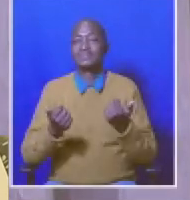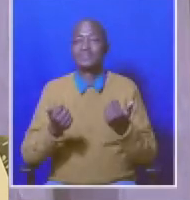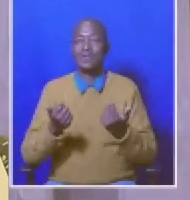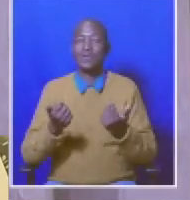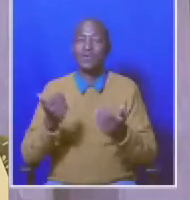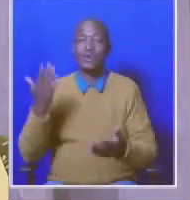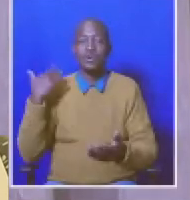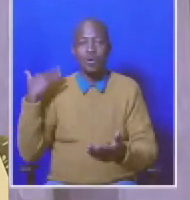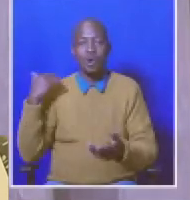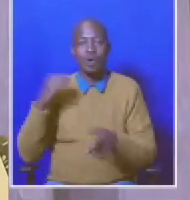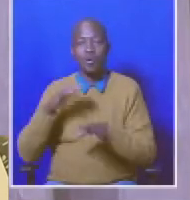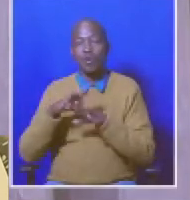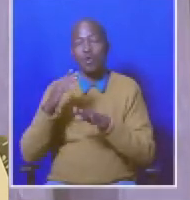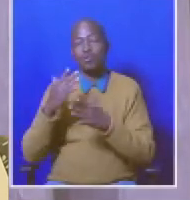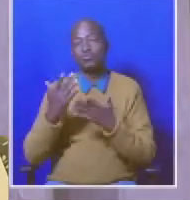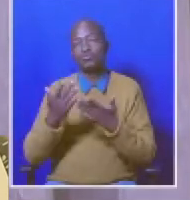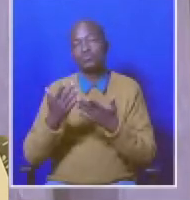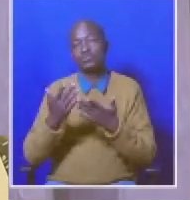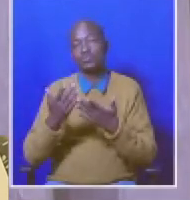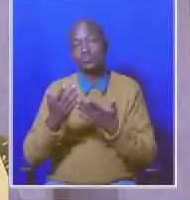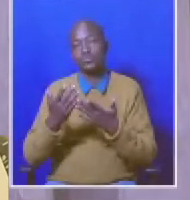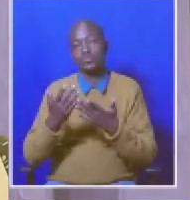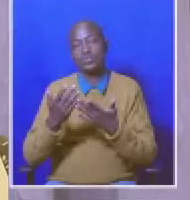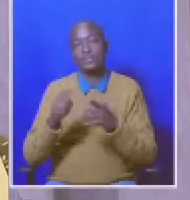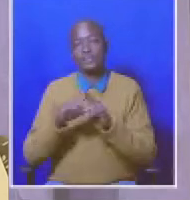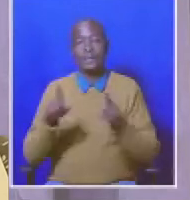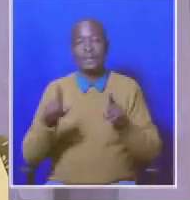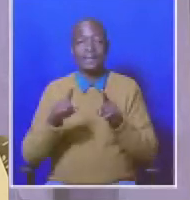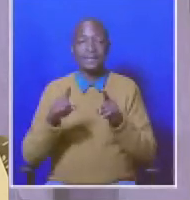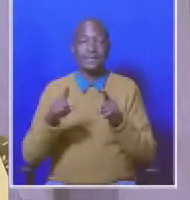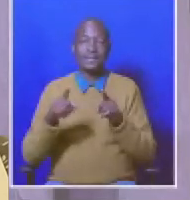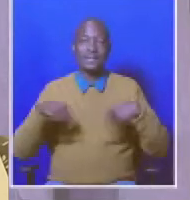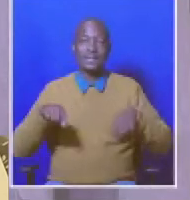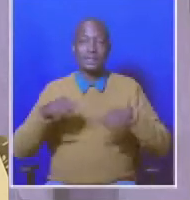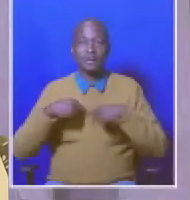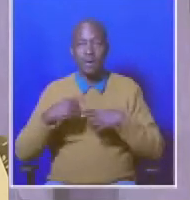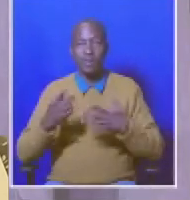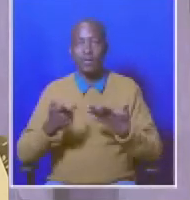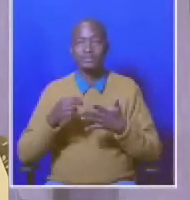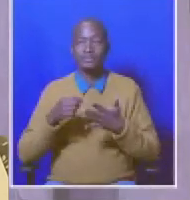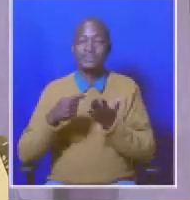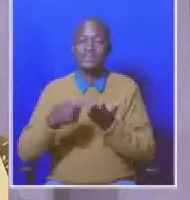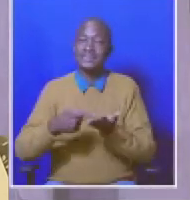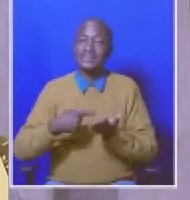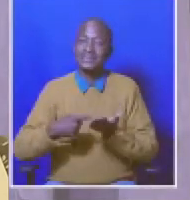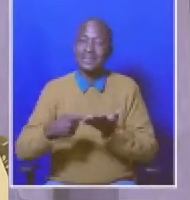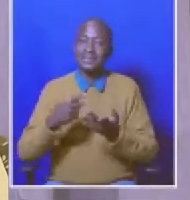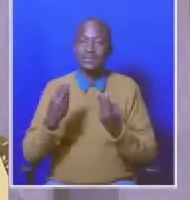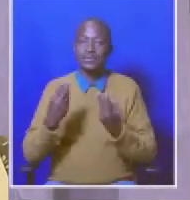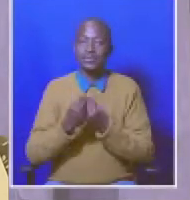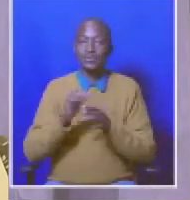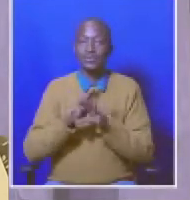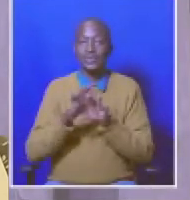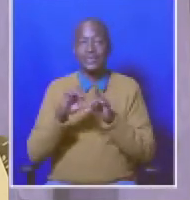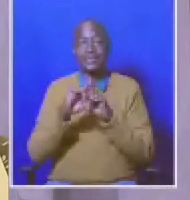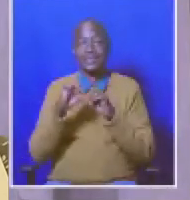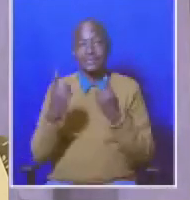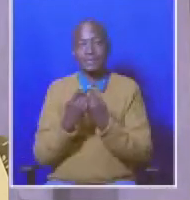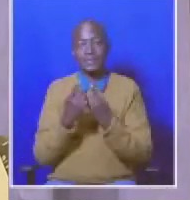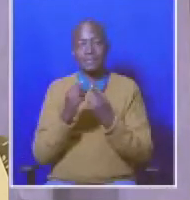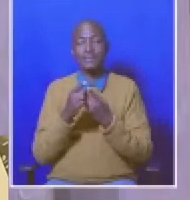long ago or previously. But in our discussion with the department, they did indicate